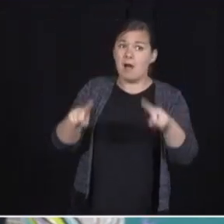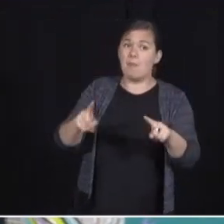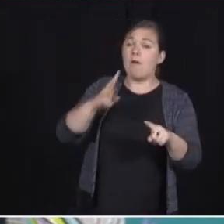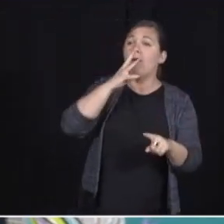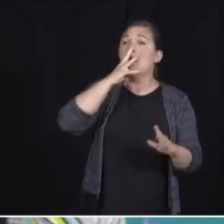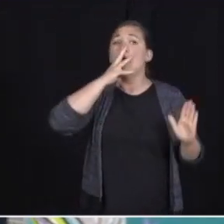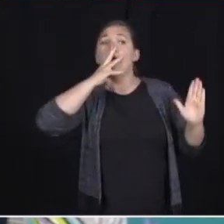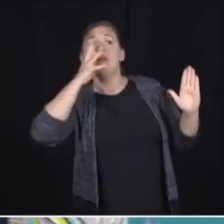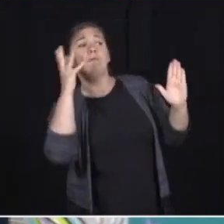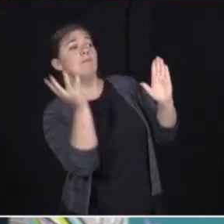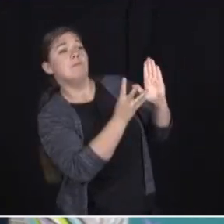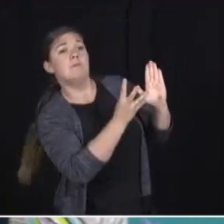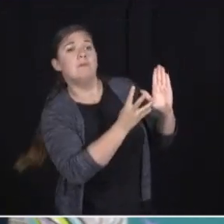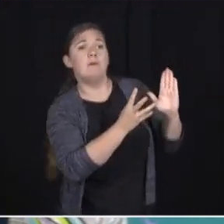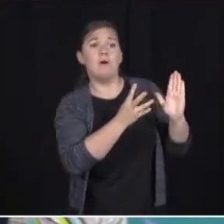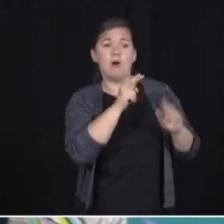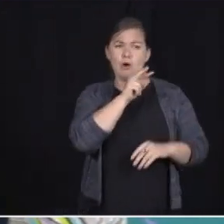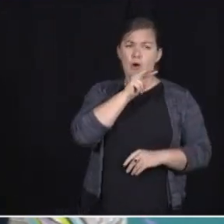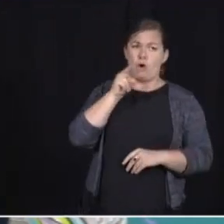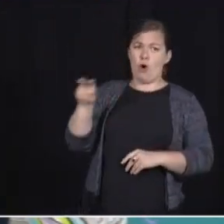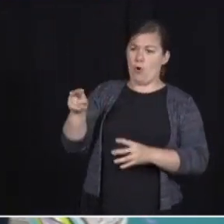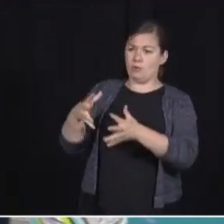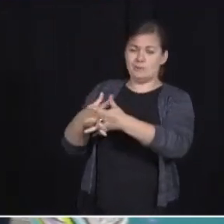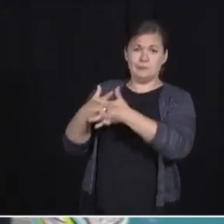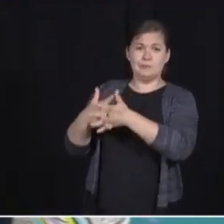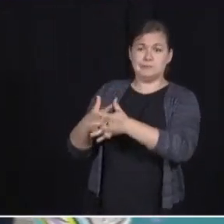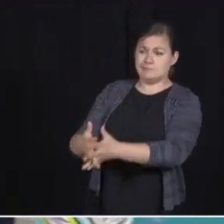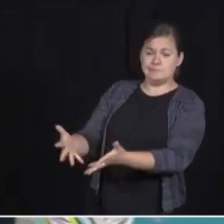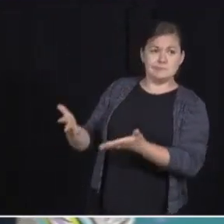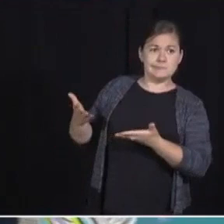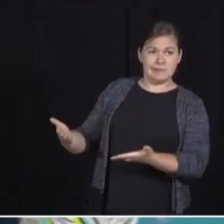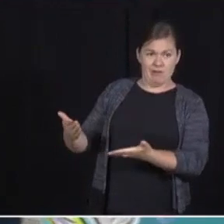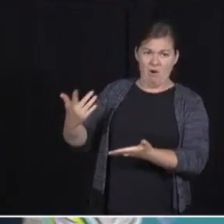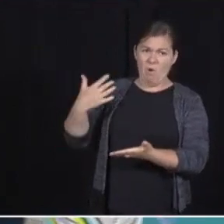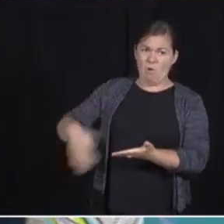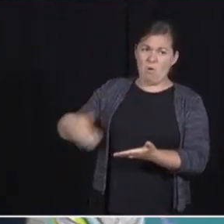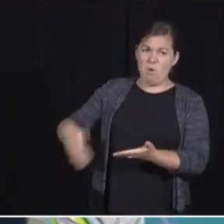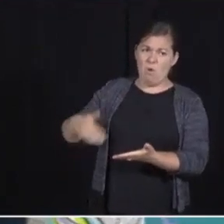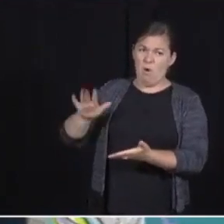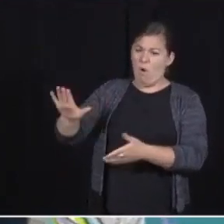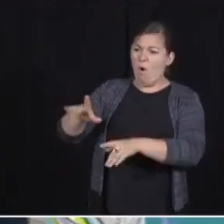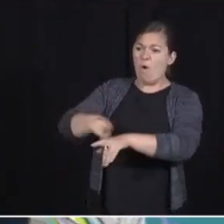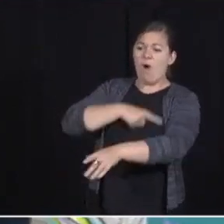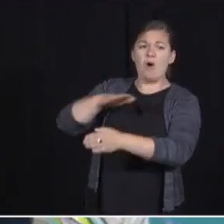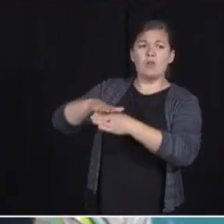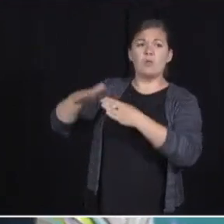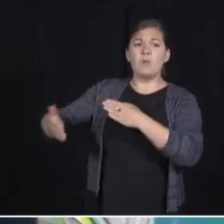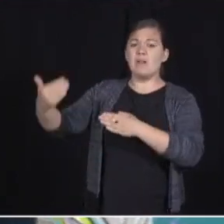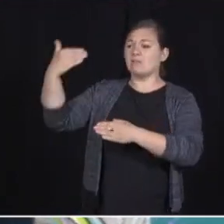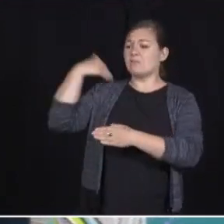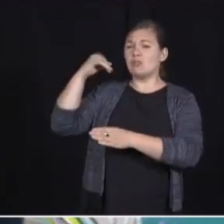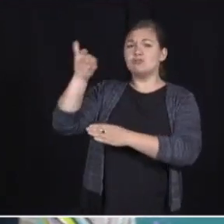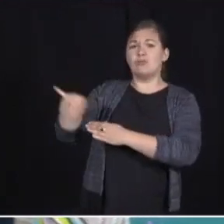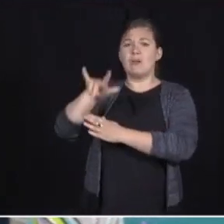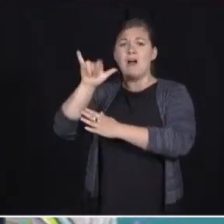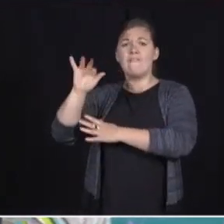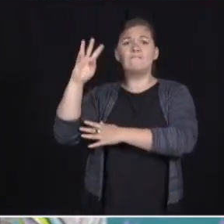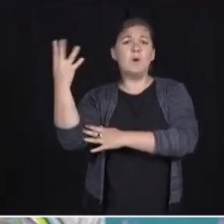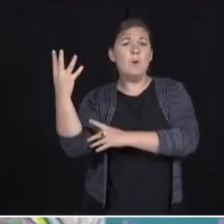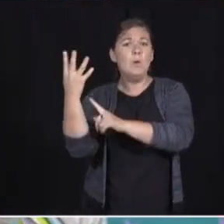A month ago, our neighbors in the US were heading into the July 4th long weekend. The numbers were